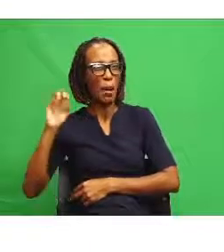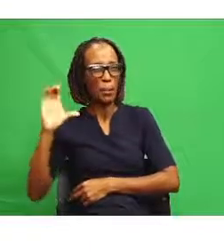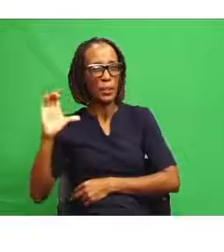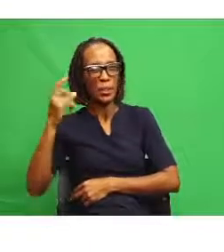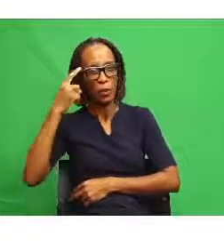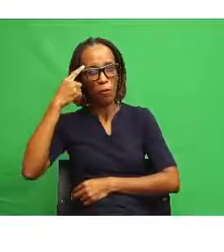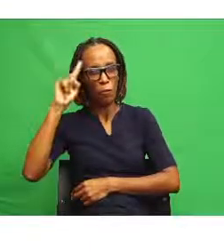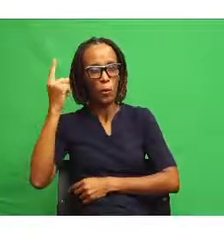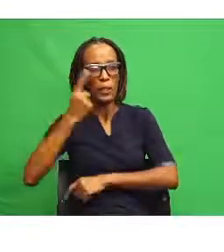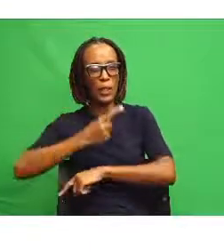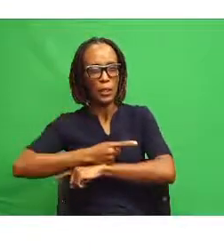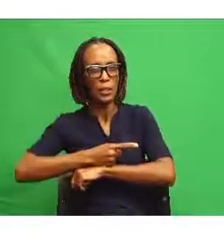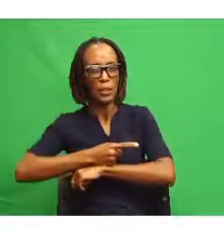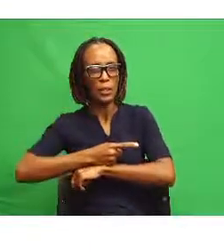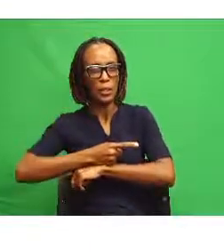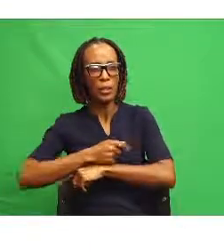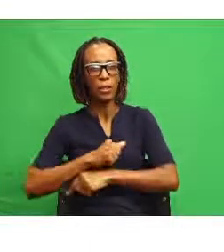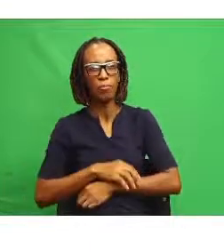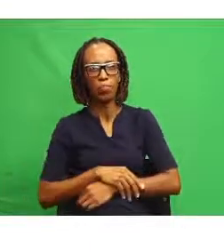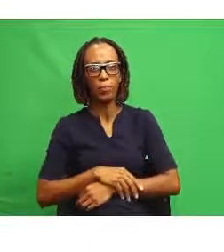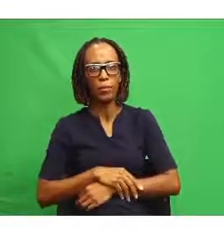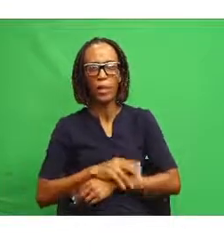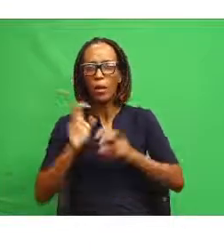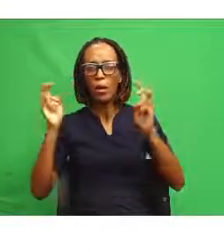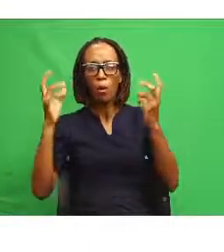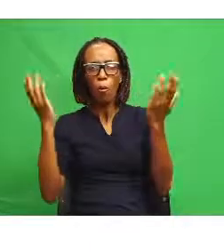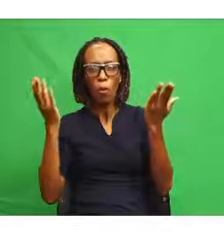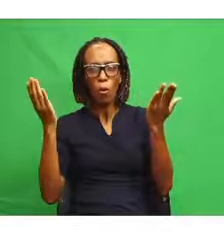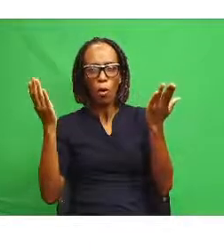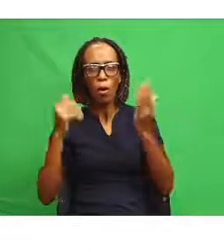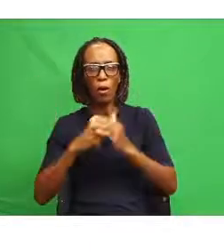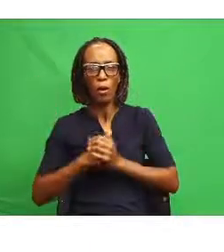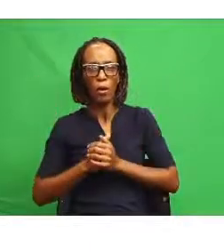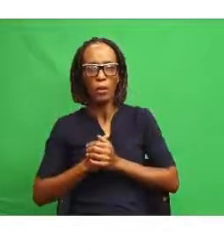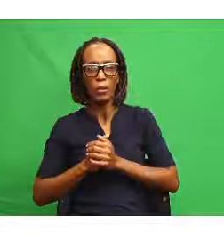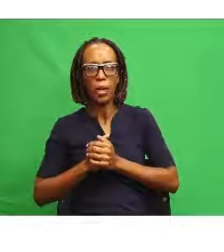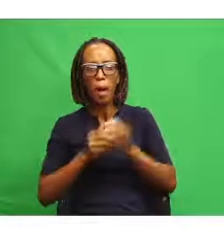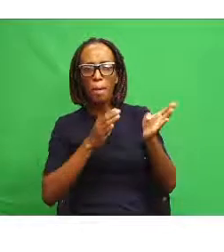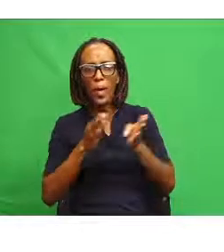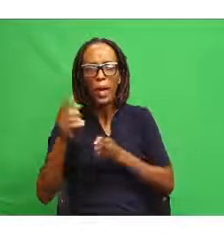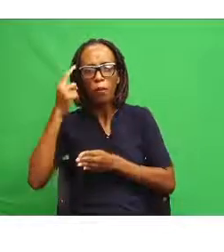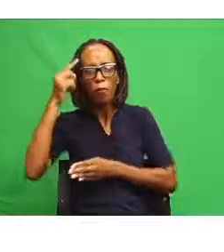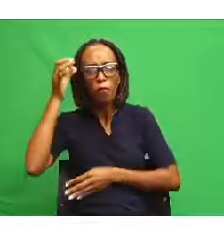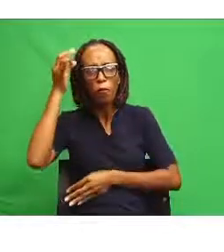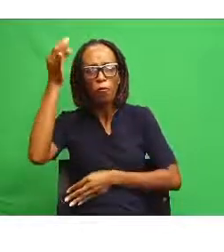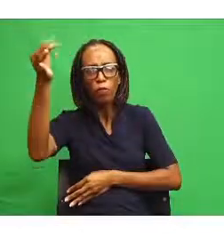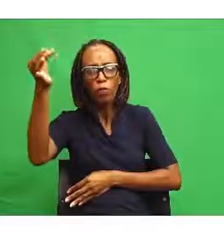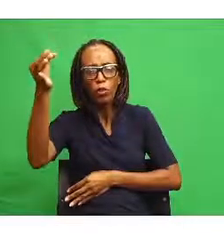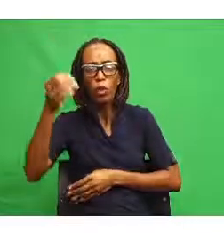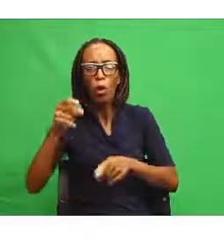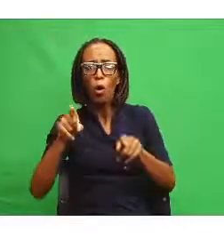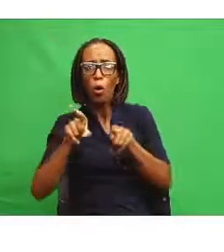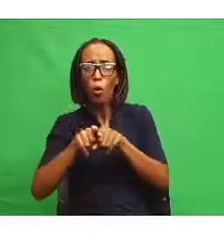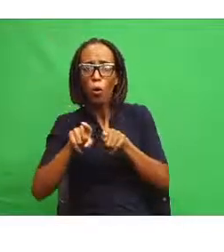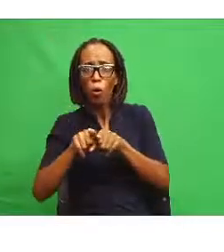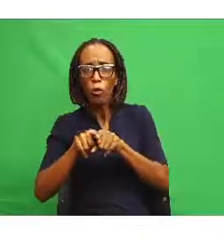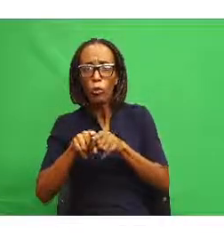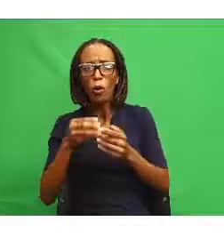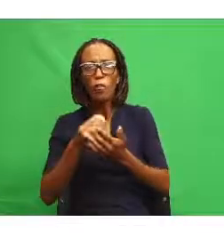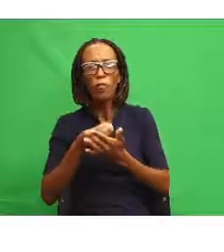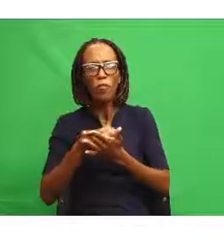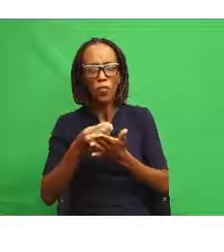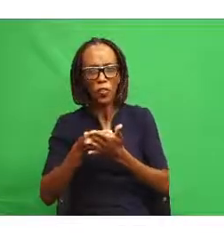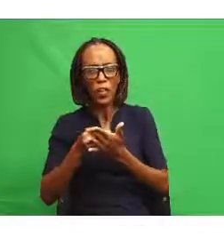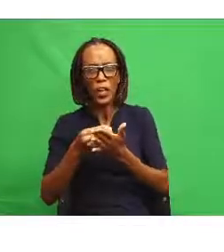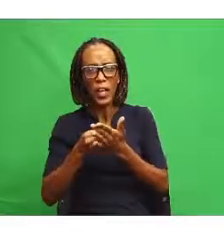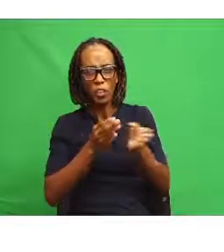and moderator for today's webinar entitled Estate Planning and Financial Literacy to Combat Financial Abuse